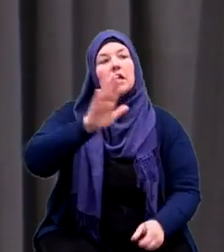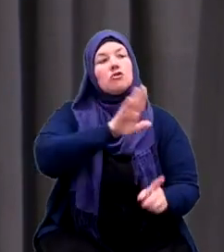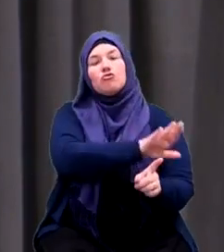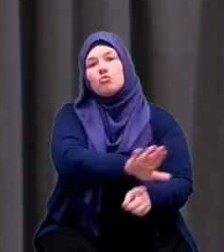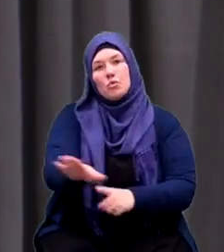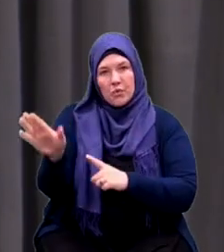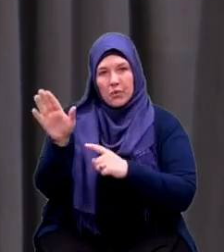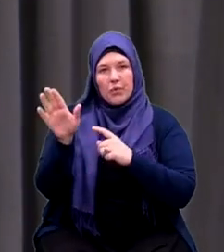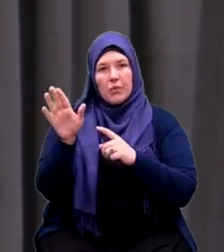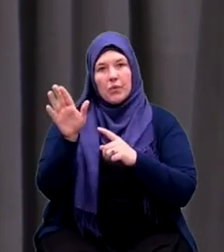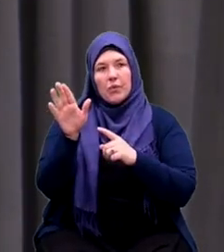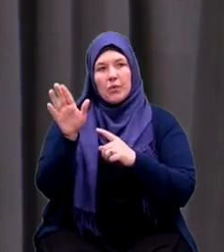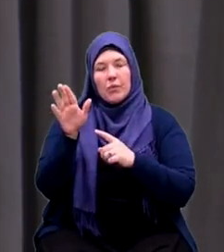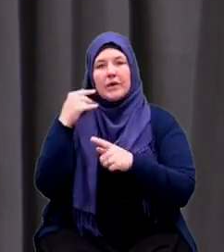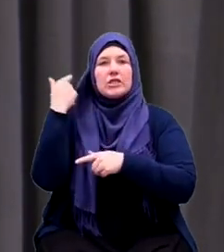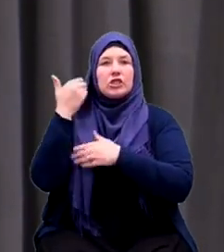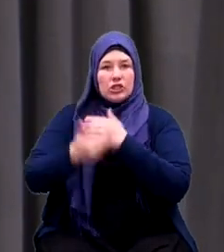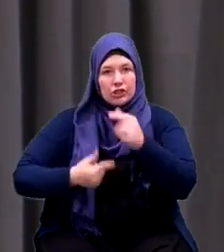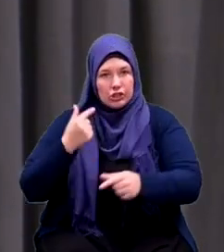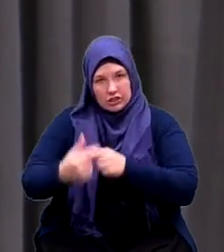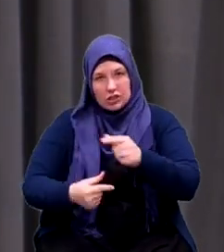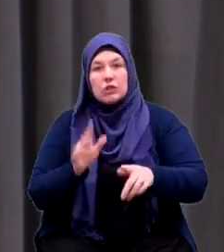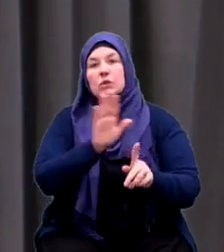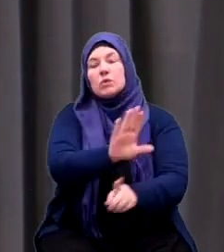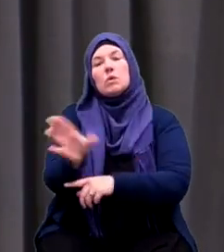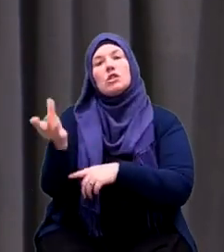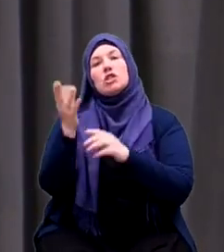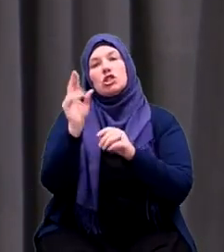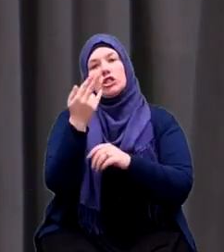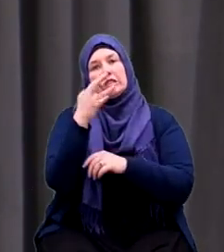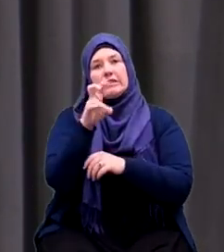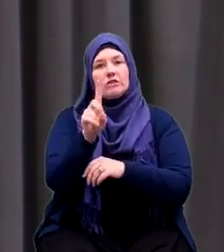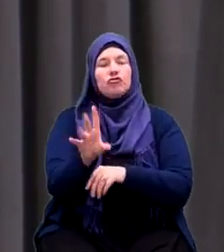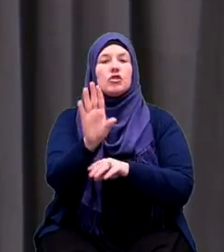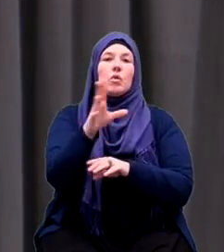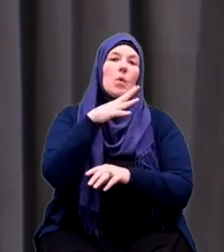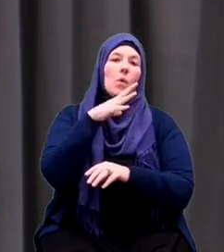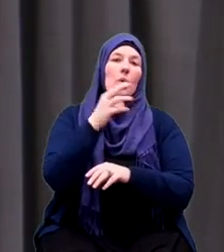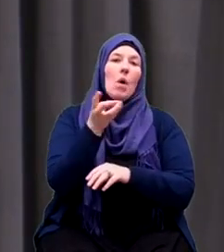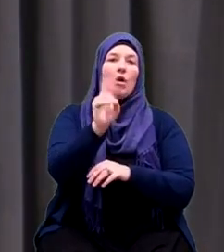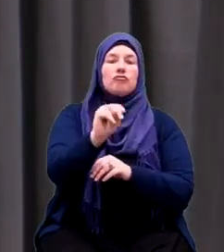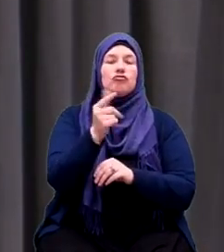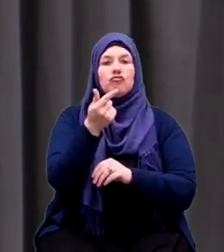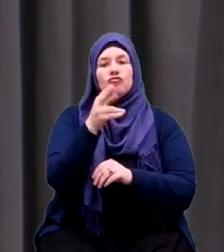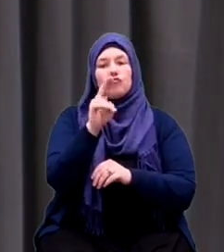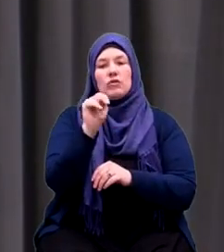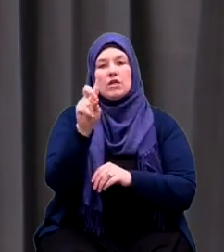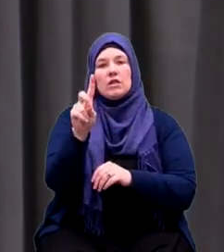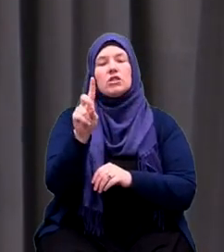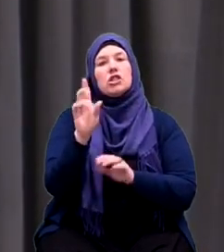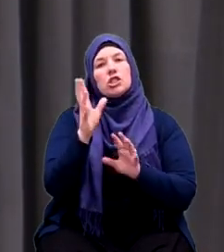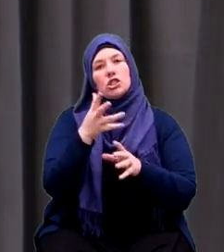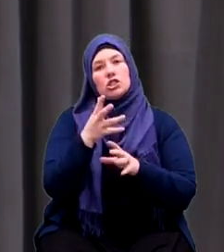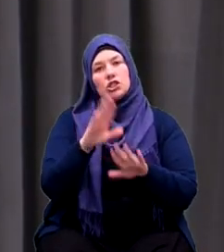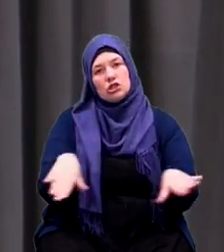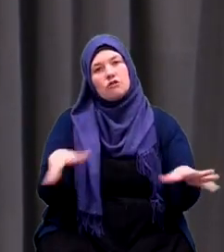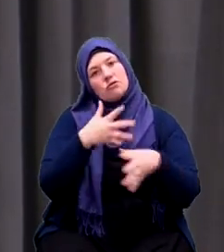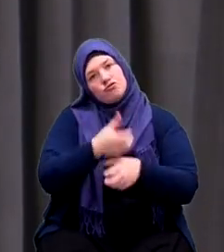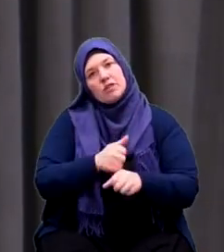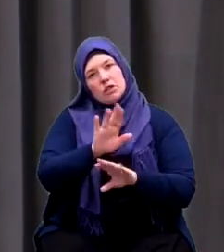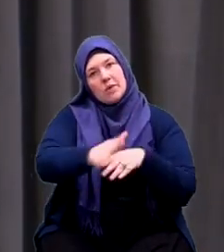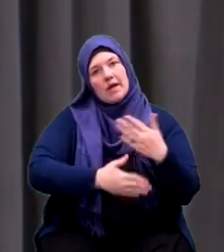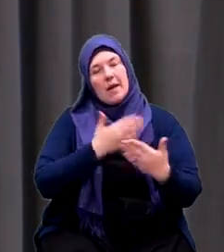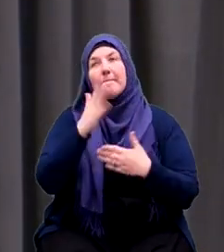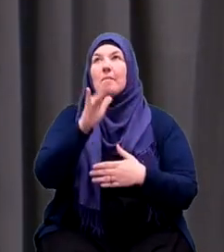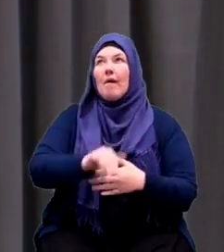is your following generation, your own children, our own grandchildren will be entrusted in your hand